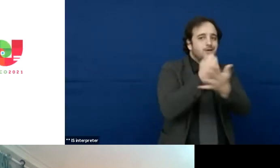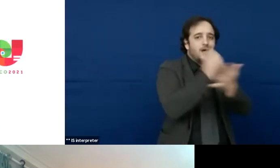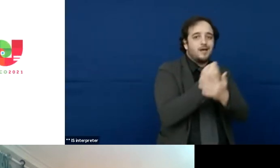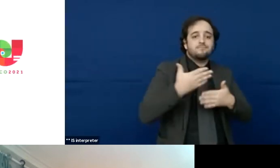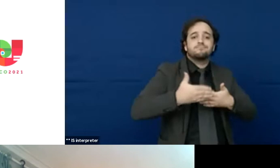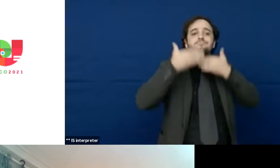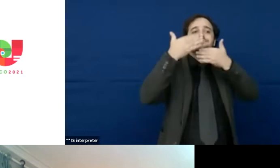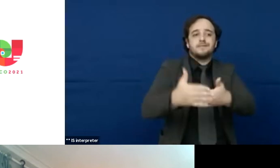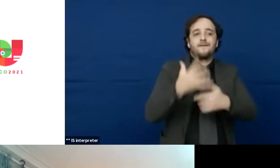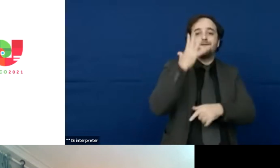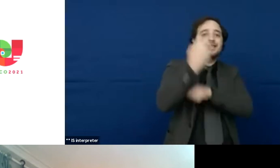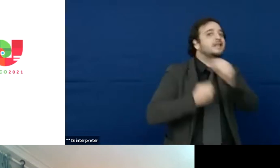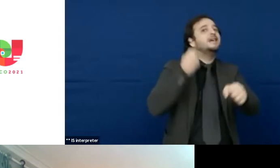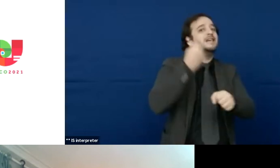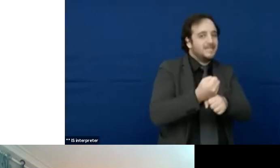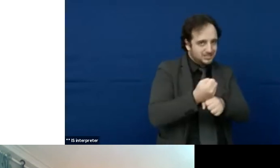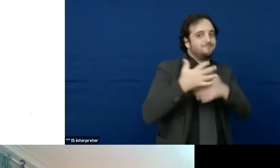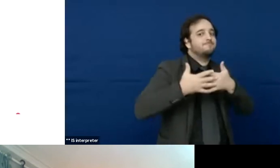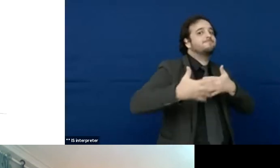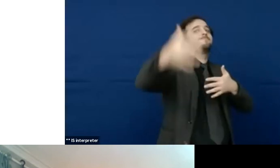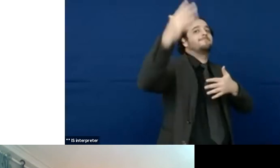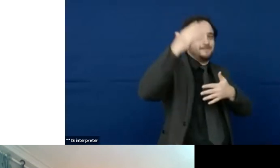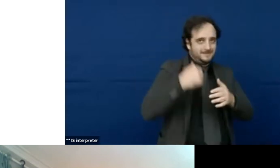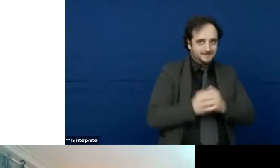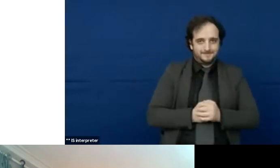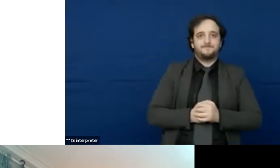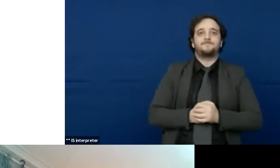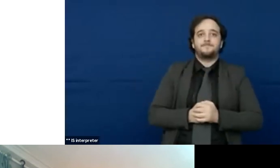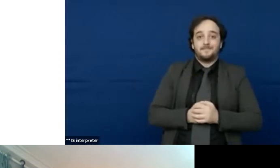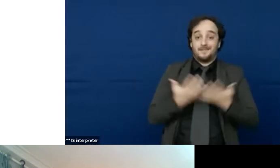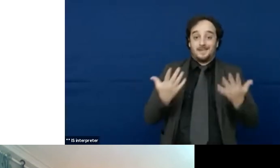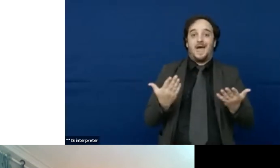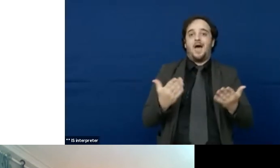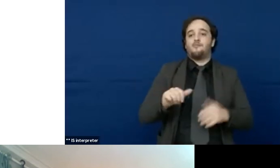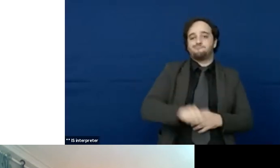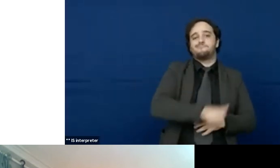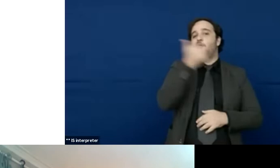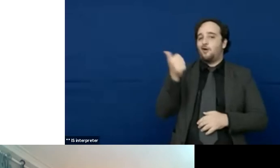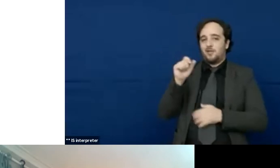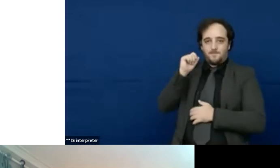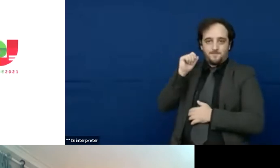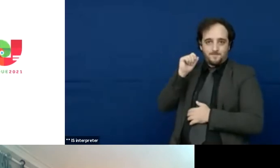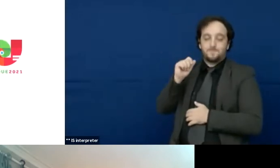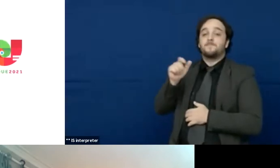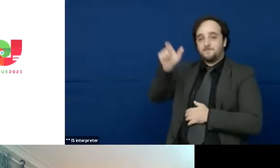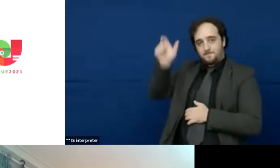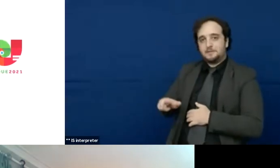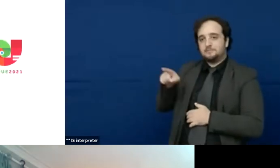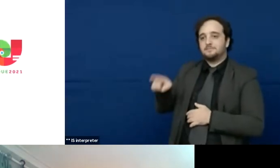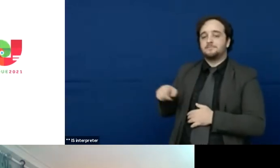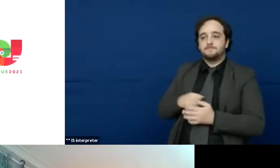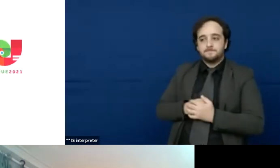speeches, the introduction, setting the stage for this dialogue. And now I have the pleasure to